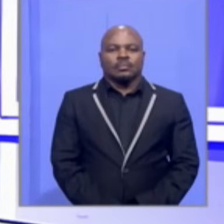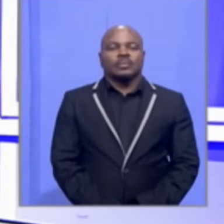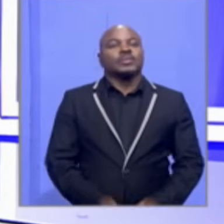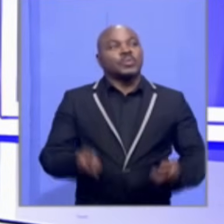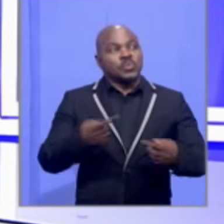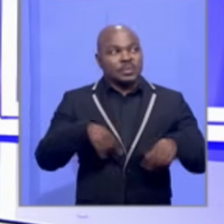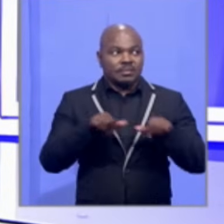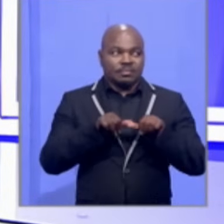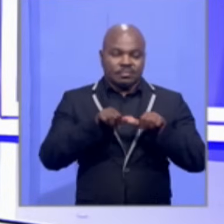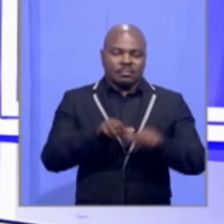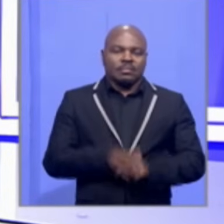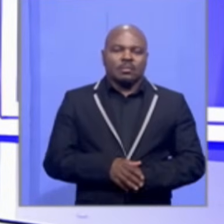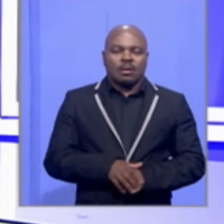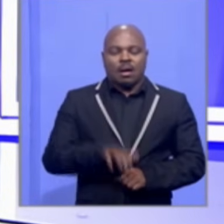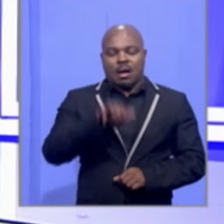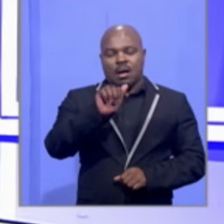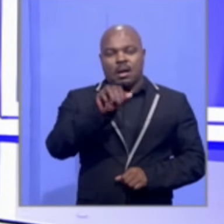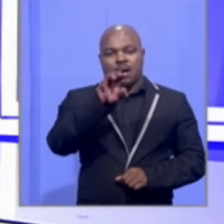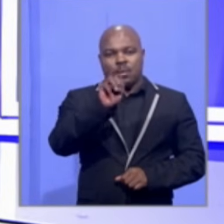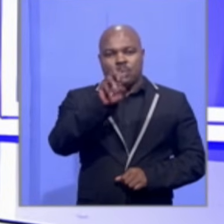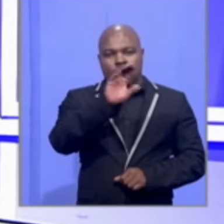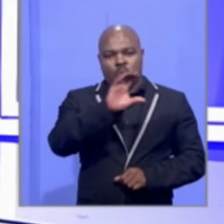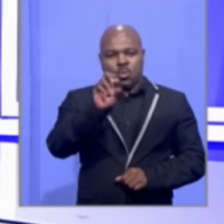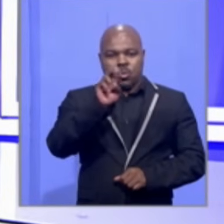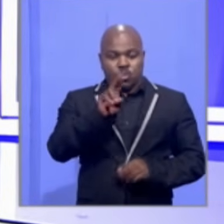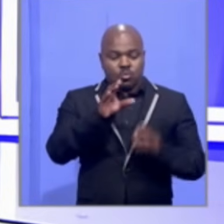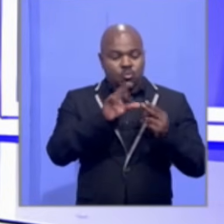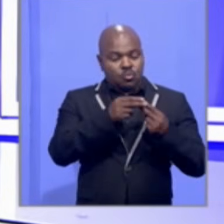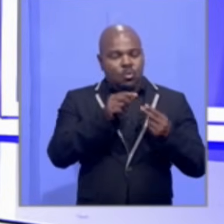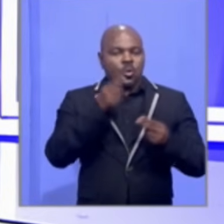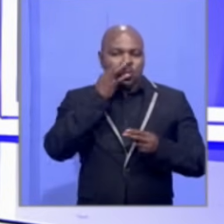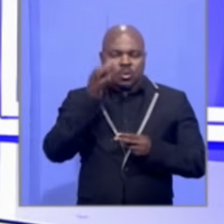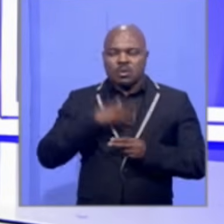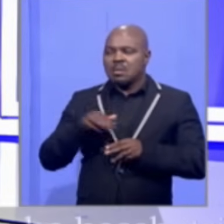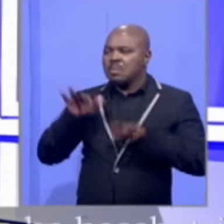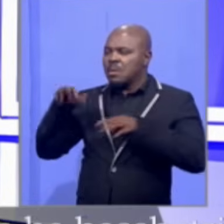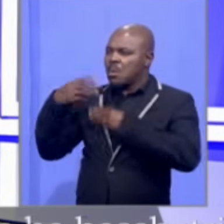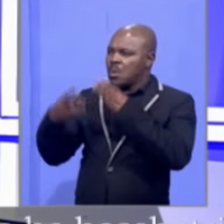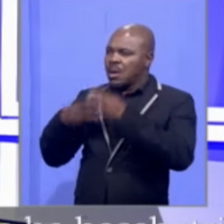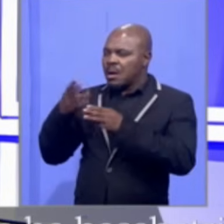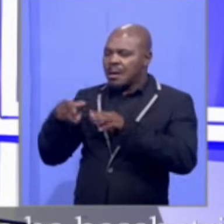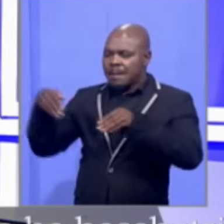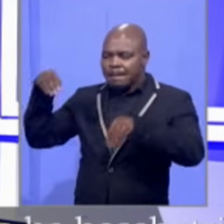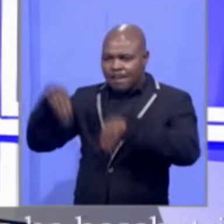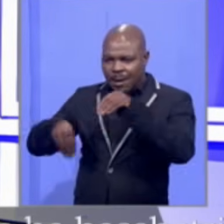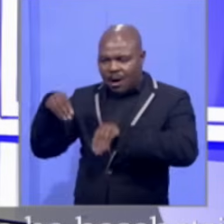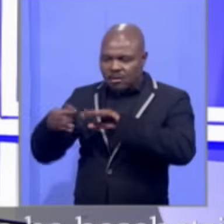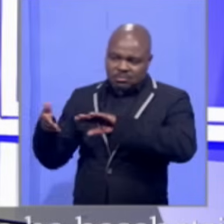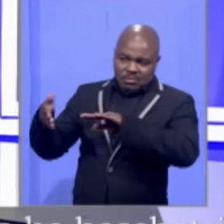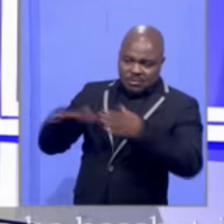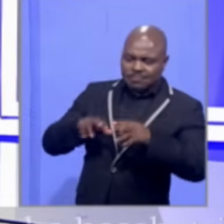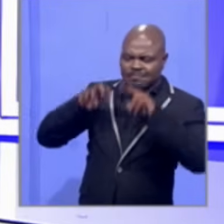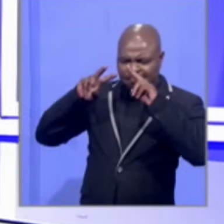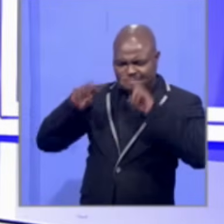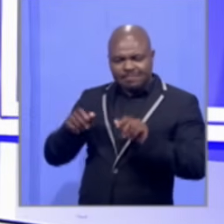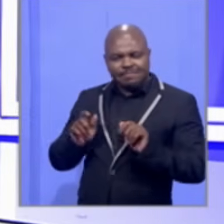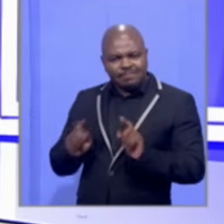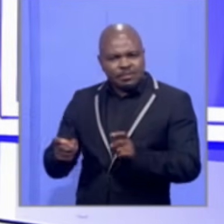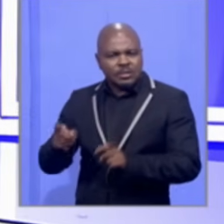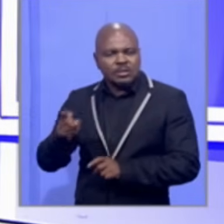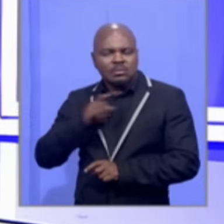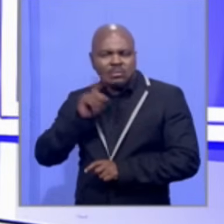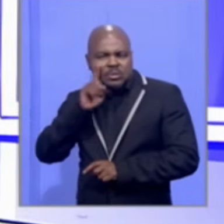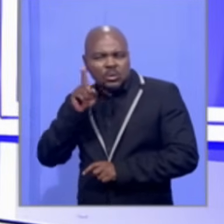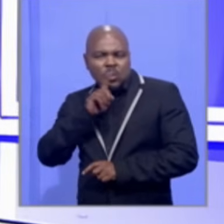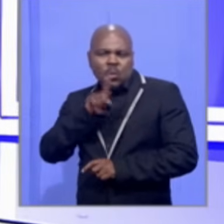Ratela pele mokgatlo wa basebetsi wa AMCU o re dipatlisiso tsa ho hlokahala basebetsi merafong di lokela ho potlakiswa haholoholo diketsalong tse bakileng dipolao